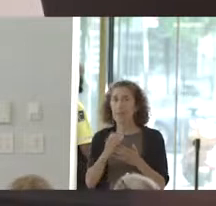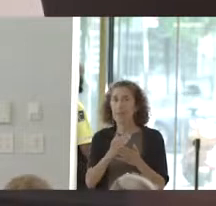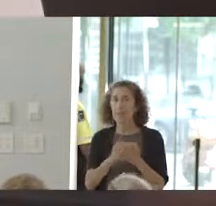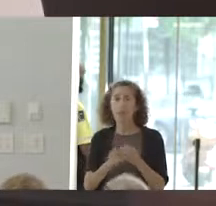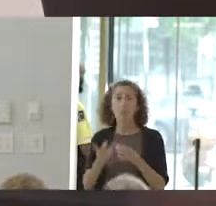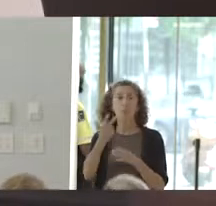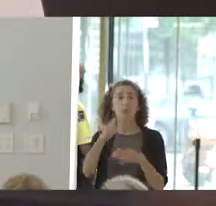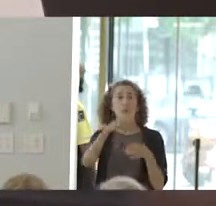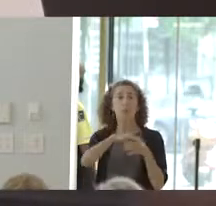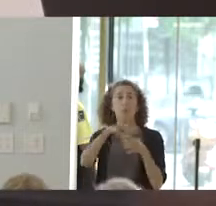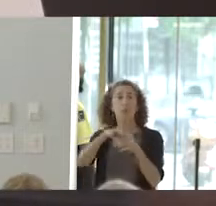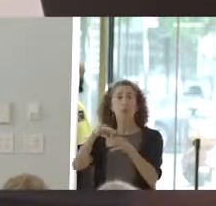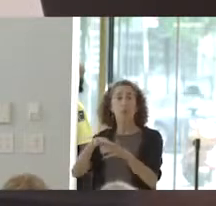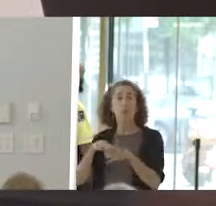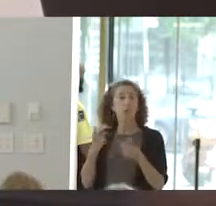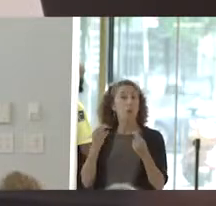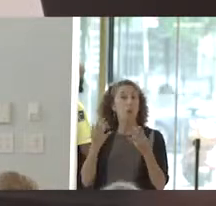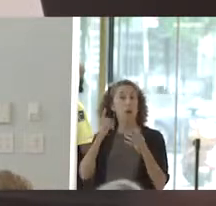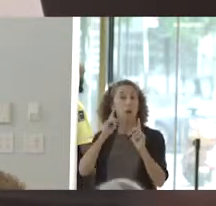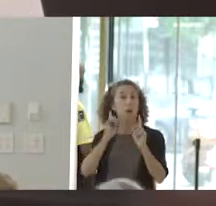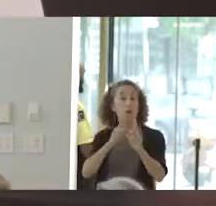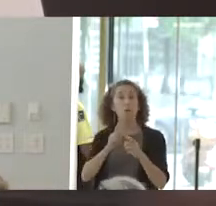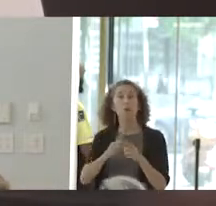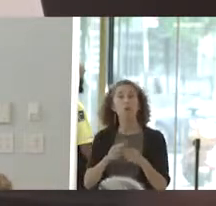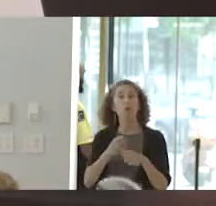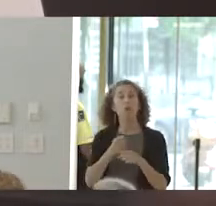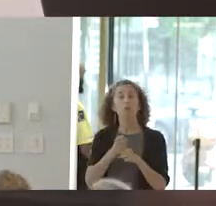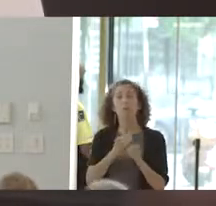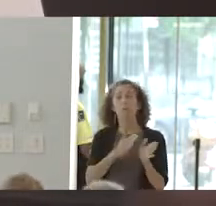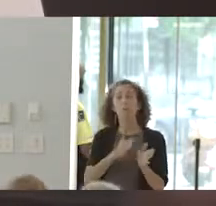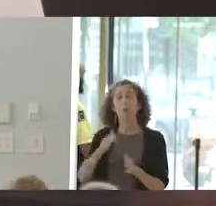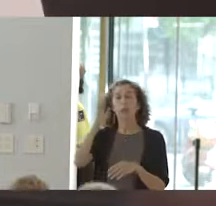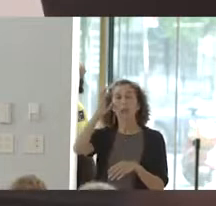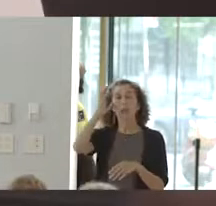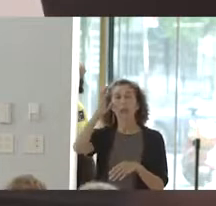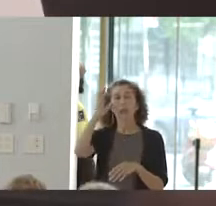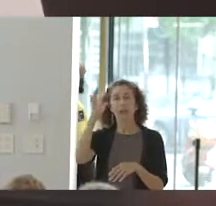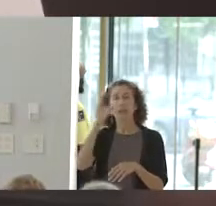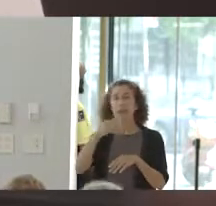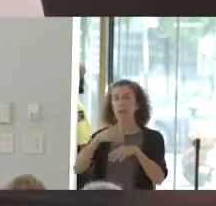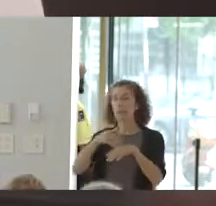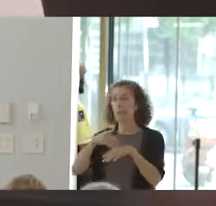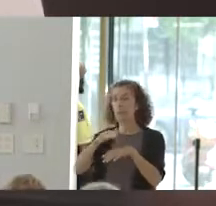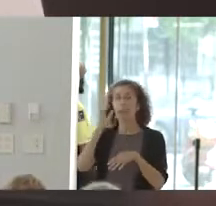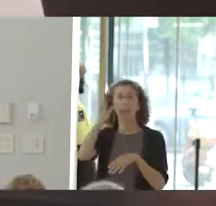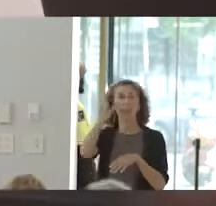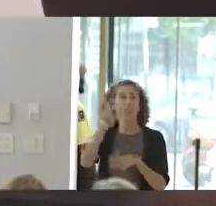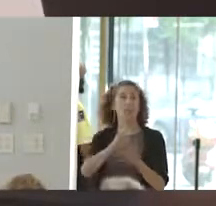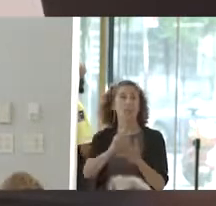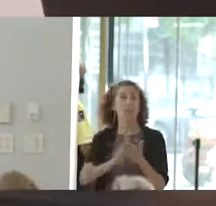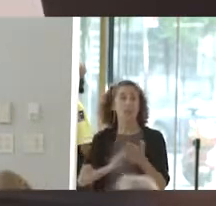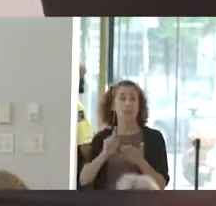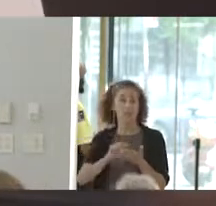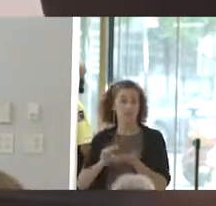asked each to prepare concepts and submit conceptual design, their best